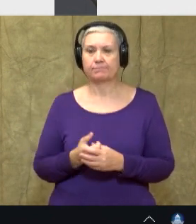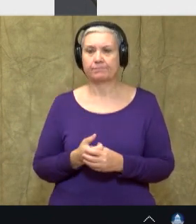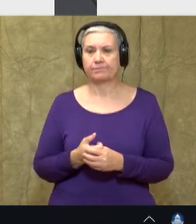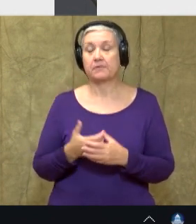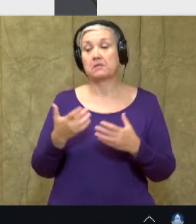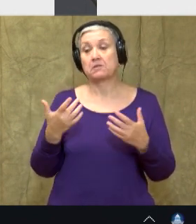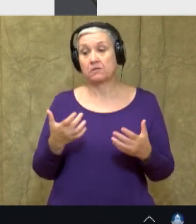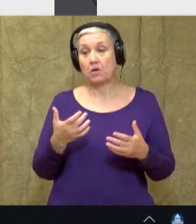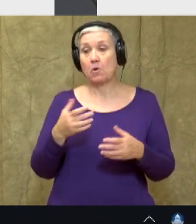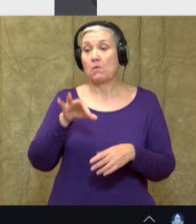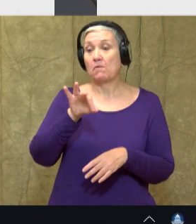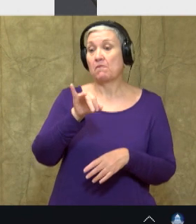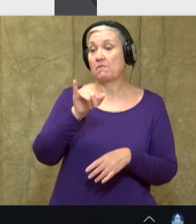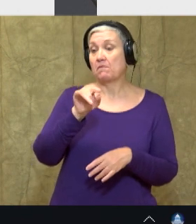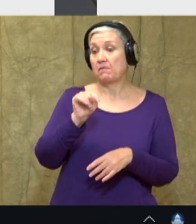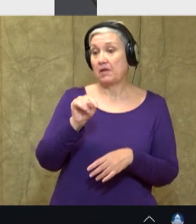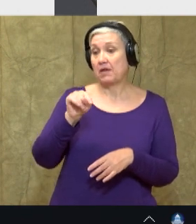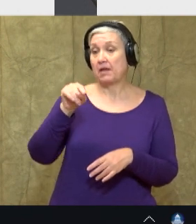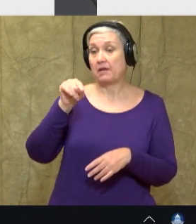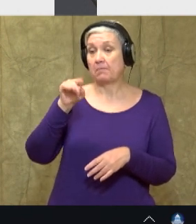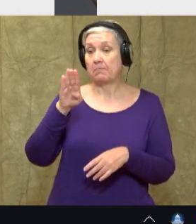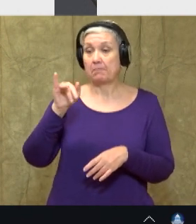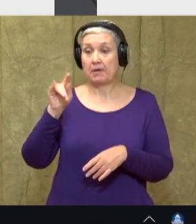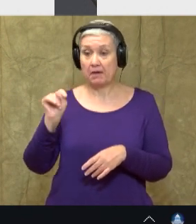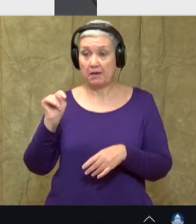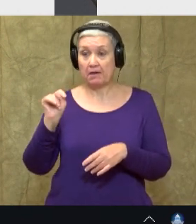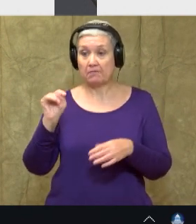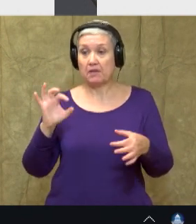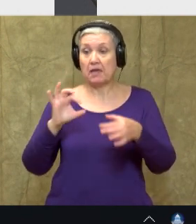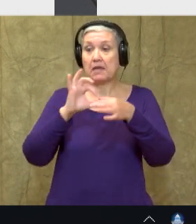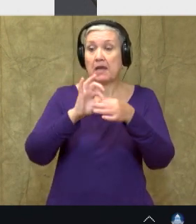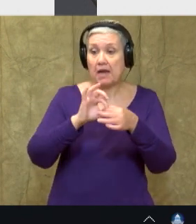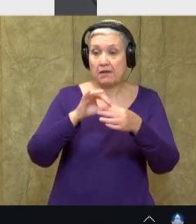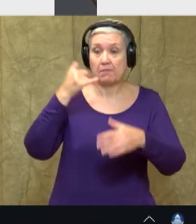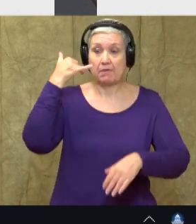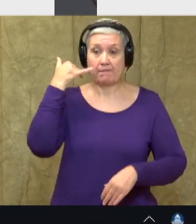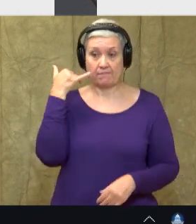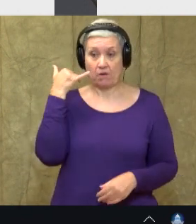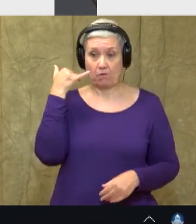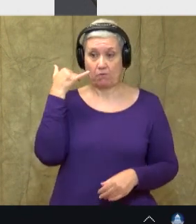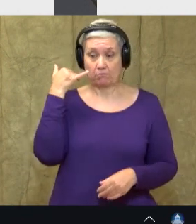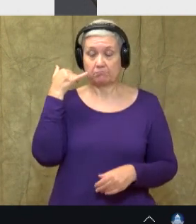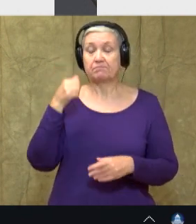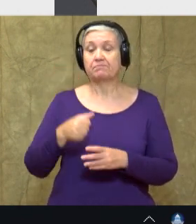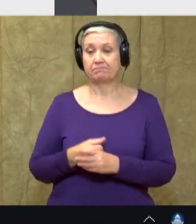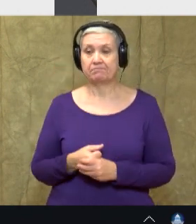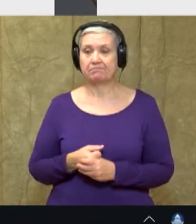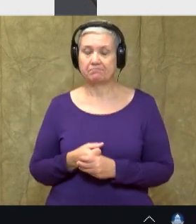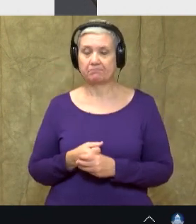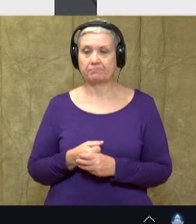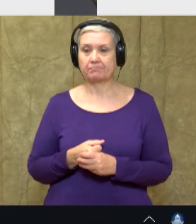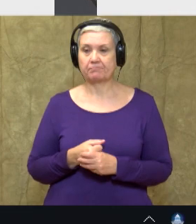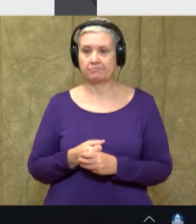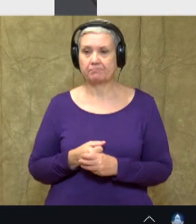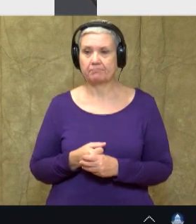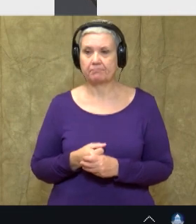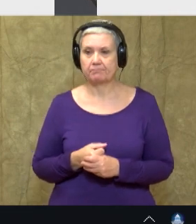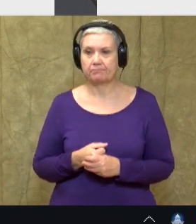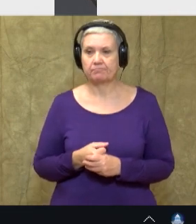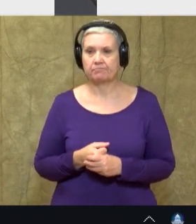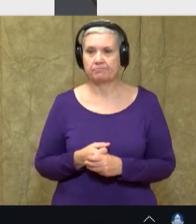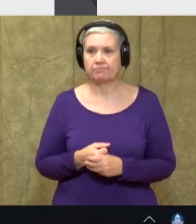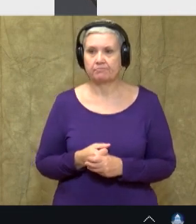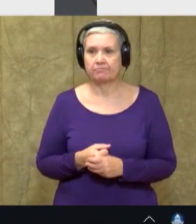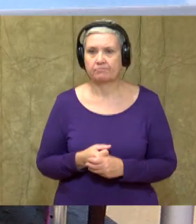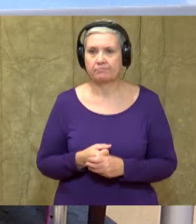my Fitbit to my phone based on my steps. So that is one way of syncing devices all together. Okay,